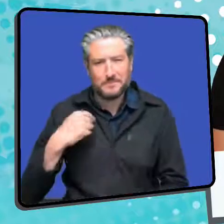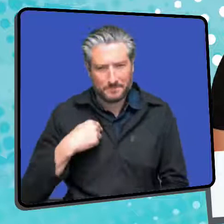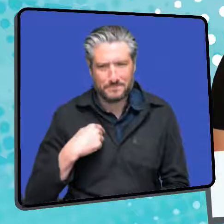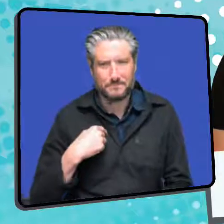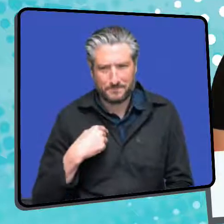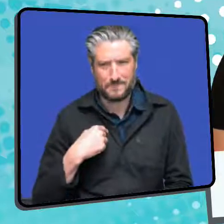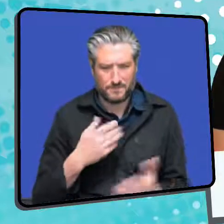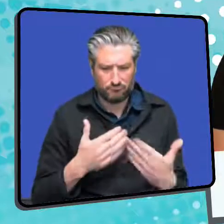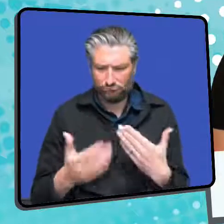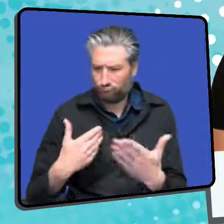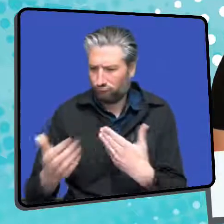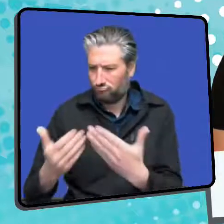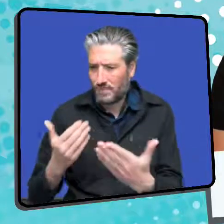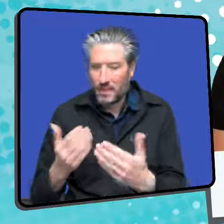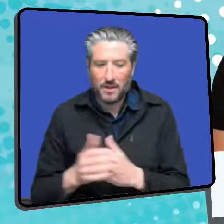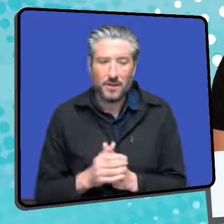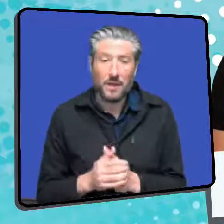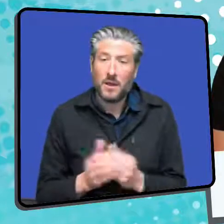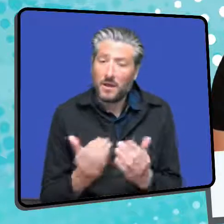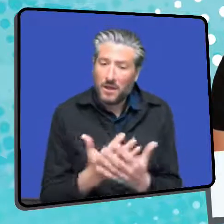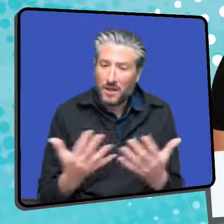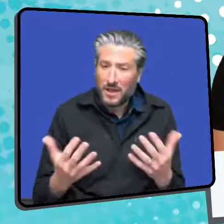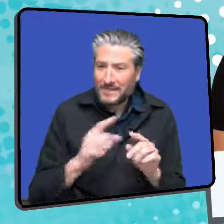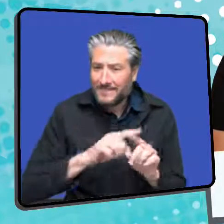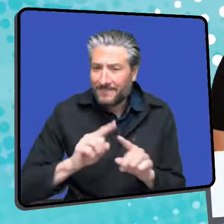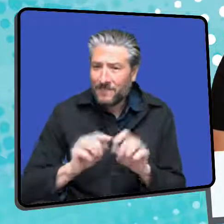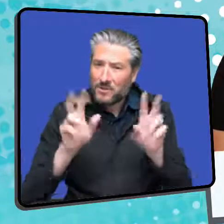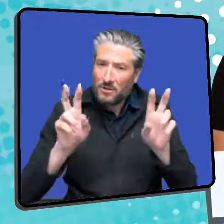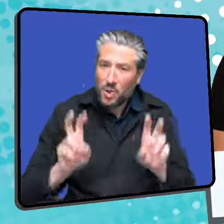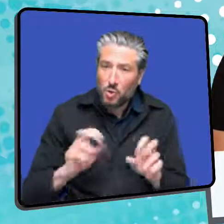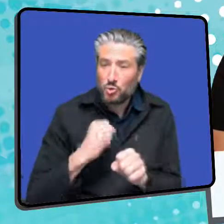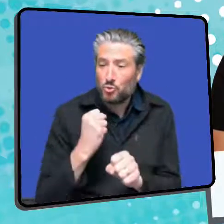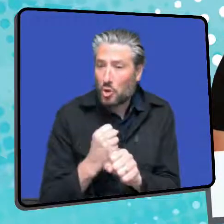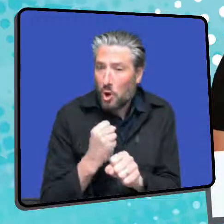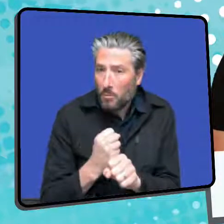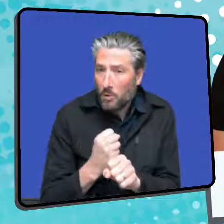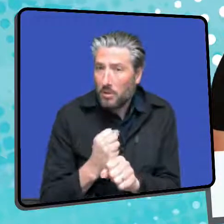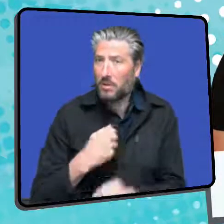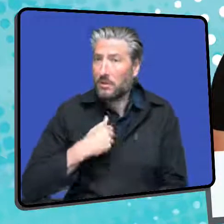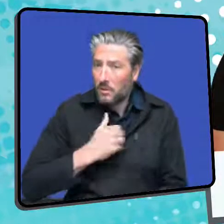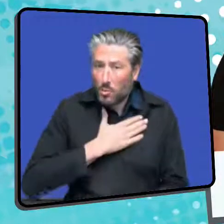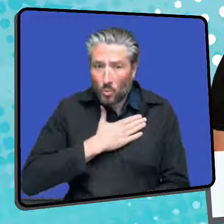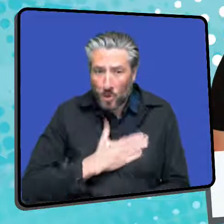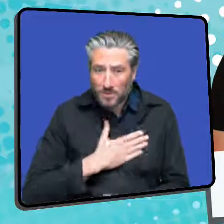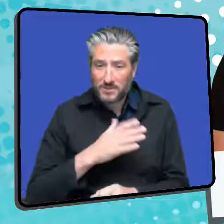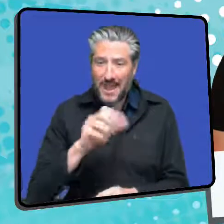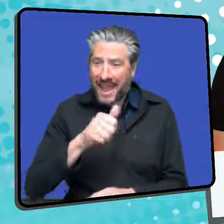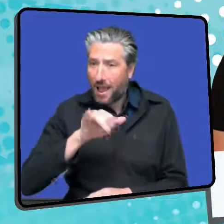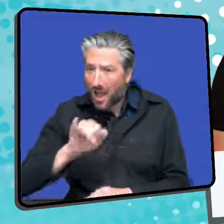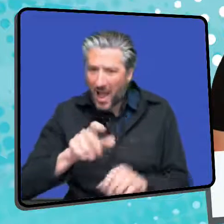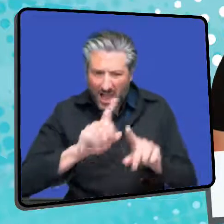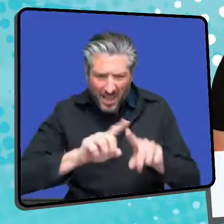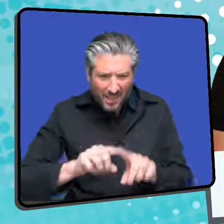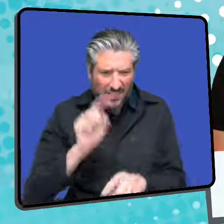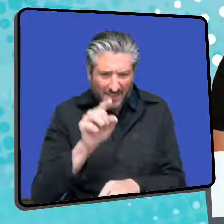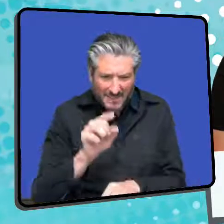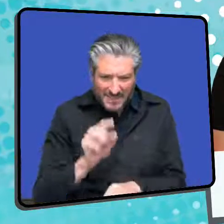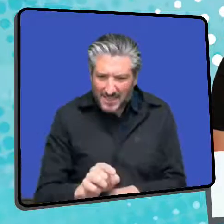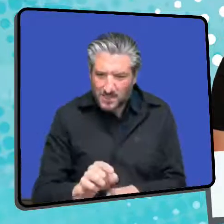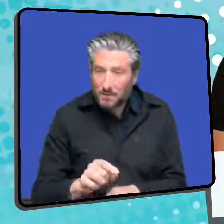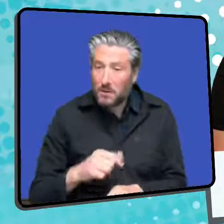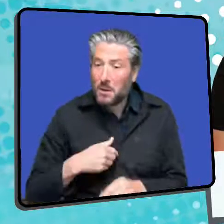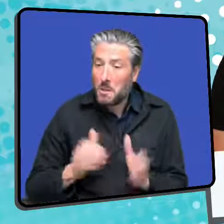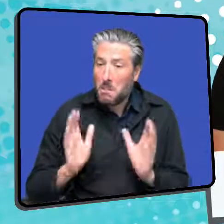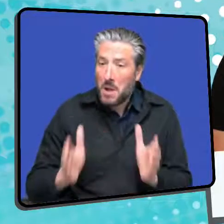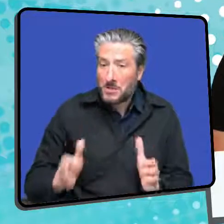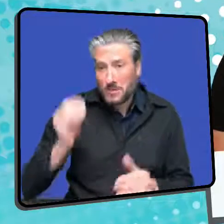lot of jobs or to do a lot of the things that we want to do in general with AI, you don't need a PhD in a lot